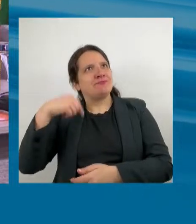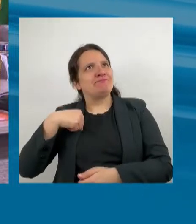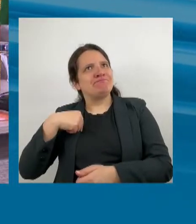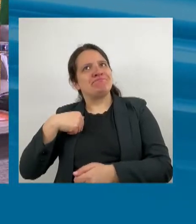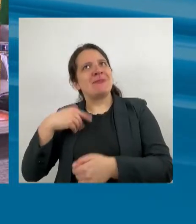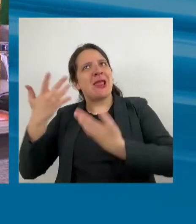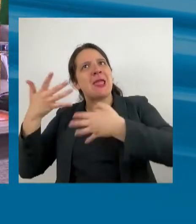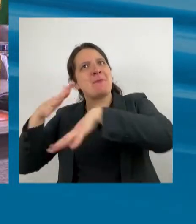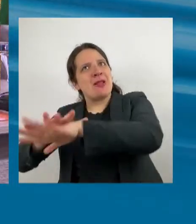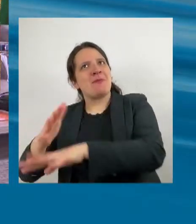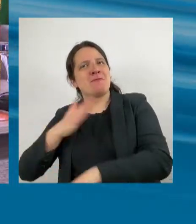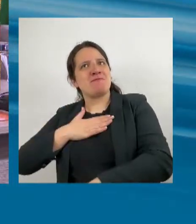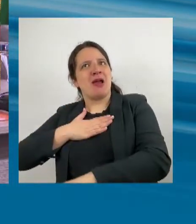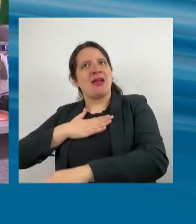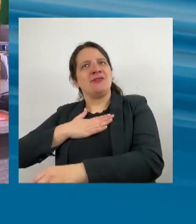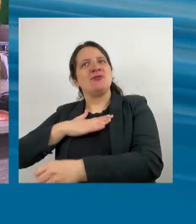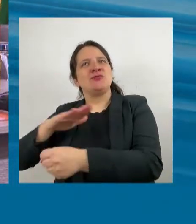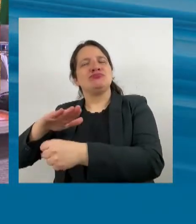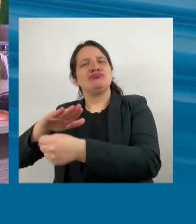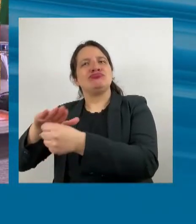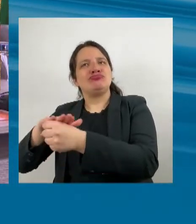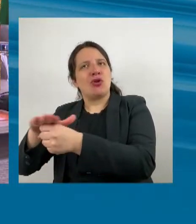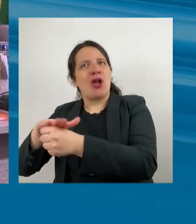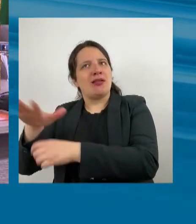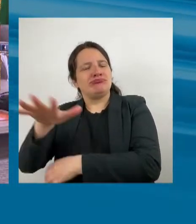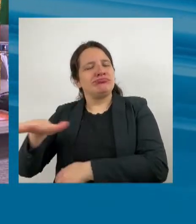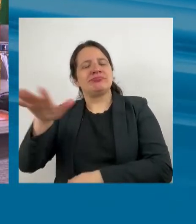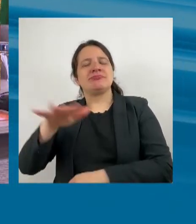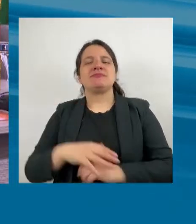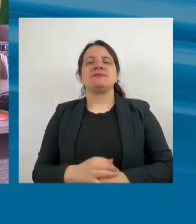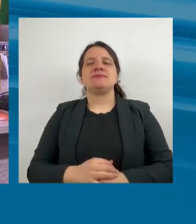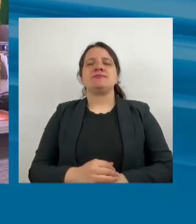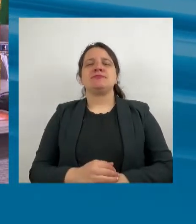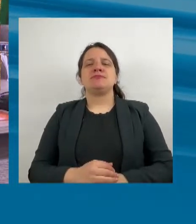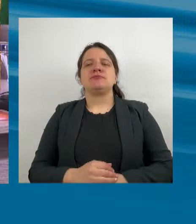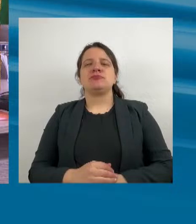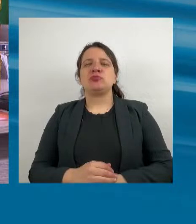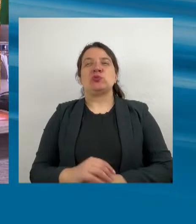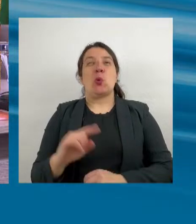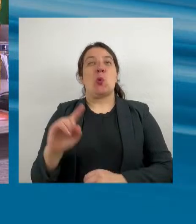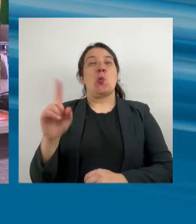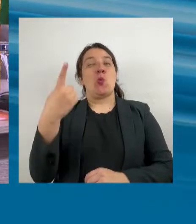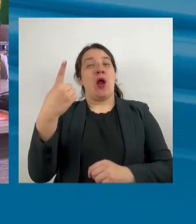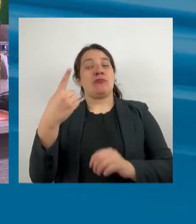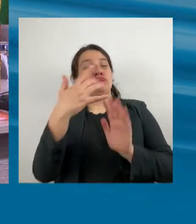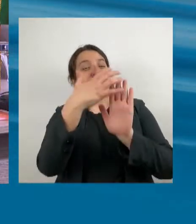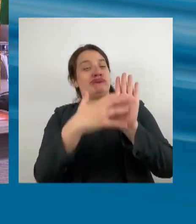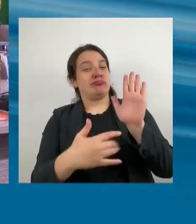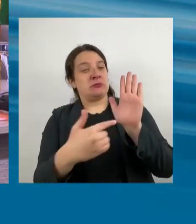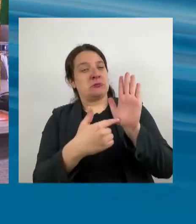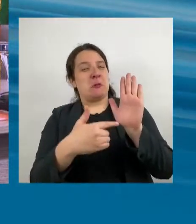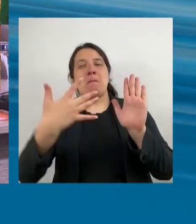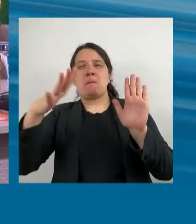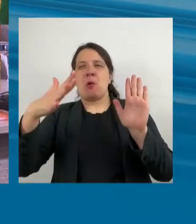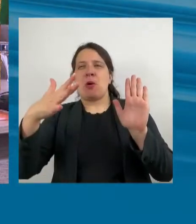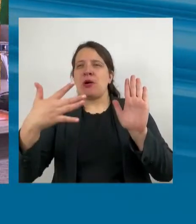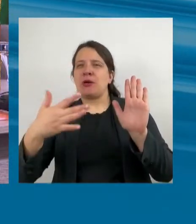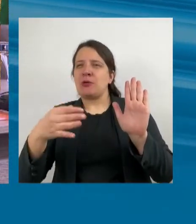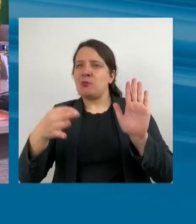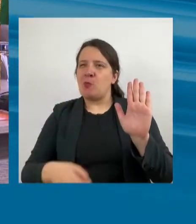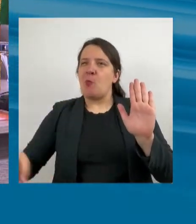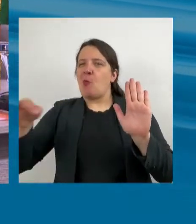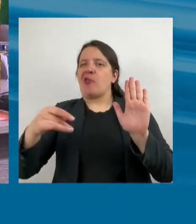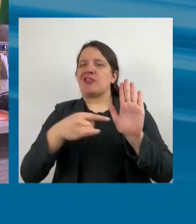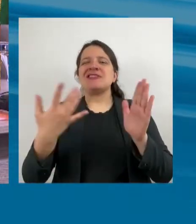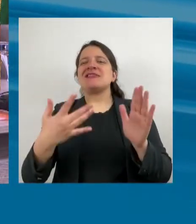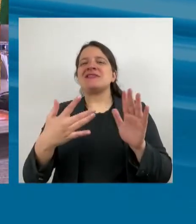that will be beneficial for all our countries. One of the most important instruments adopted by